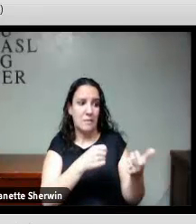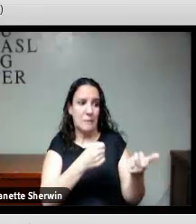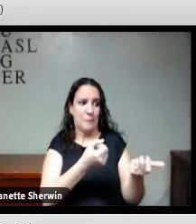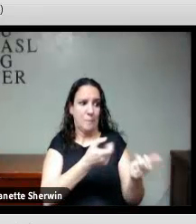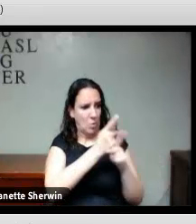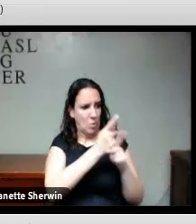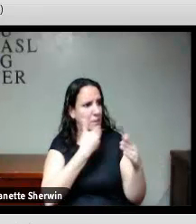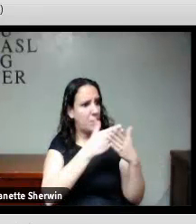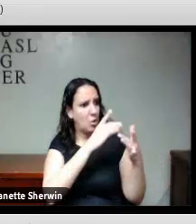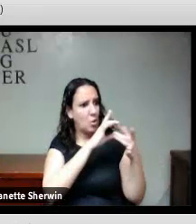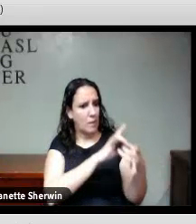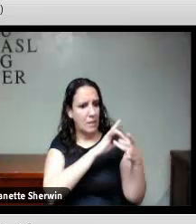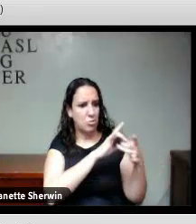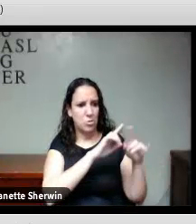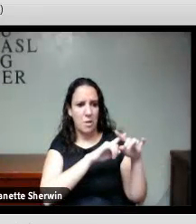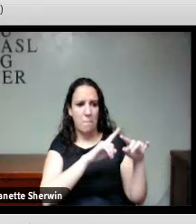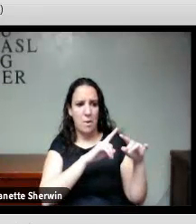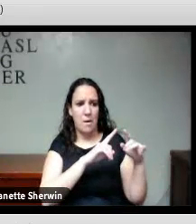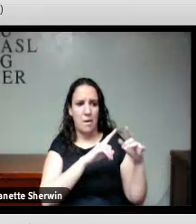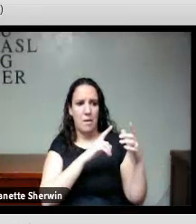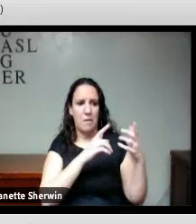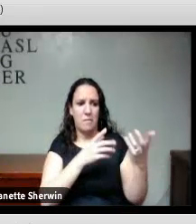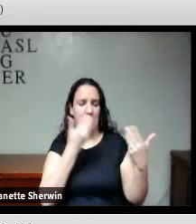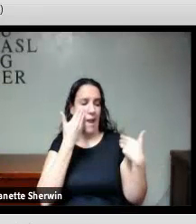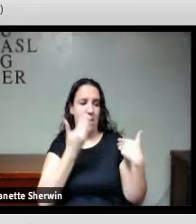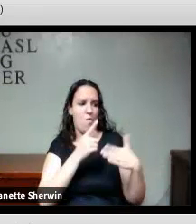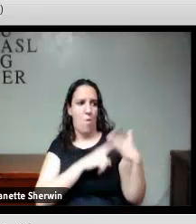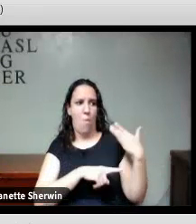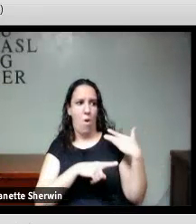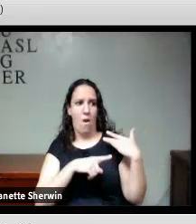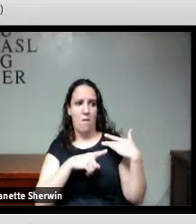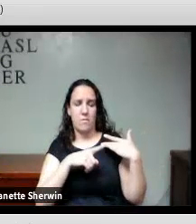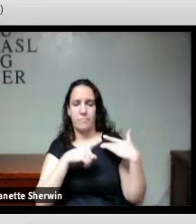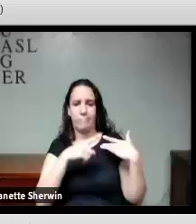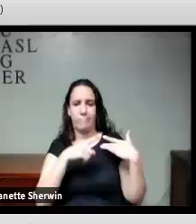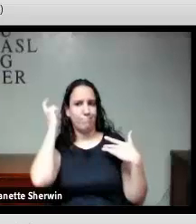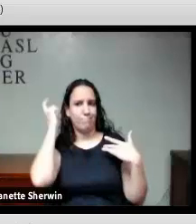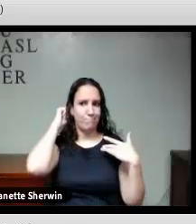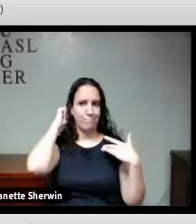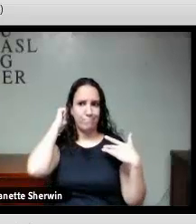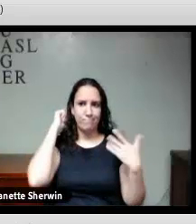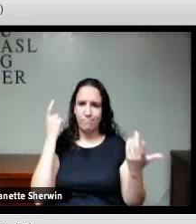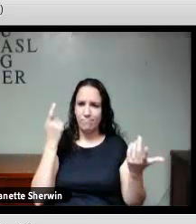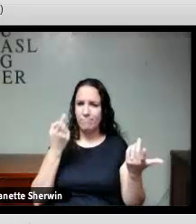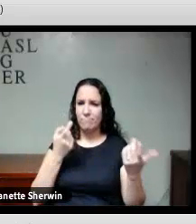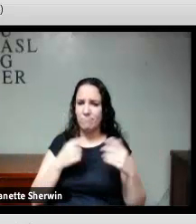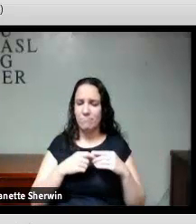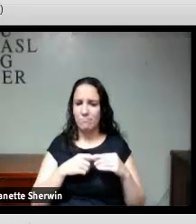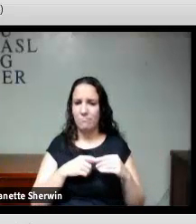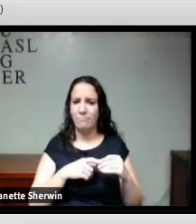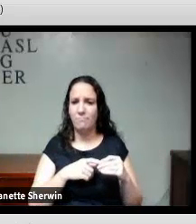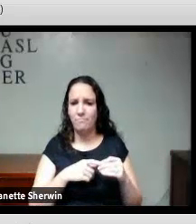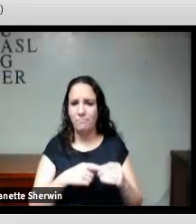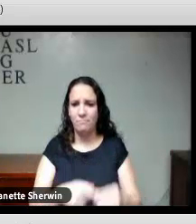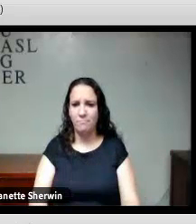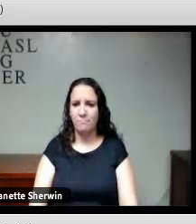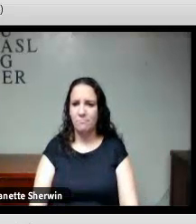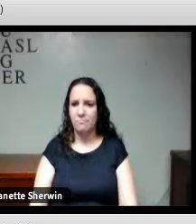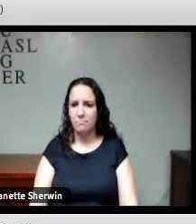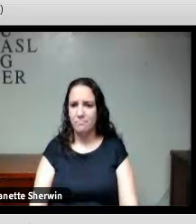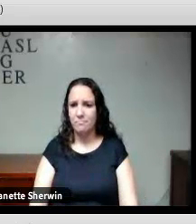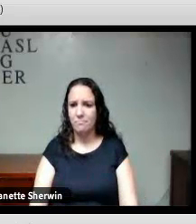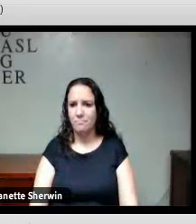relationship intact, but we don't know what's on their mind and we don't know what else they're carrying. And so let's just give ourselves